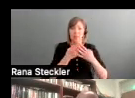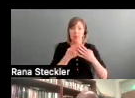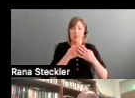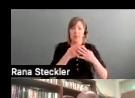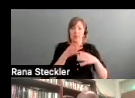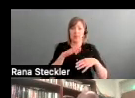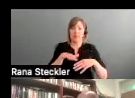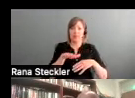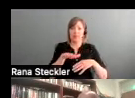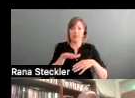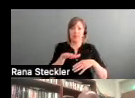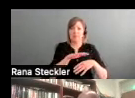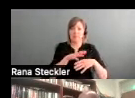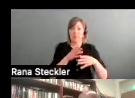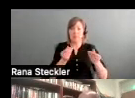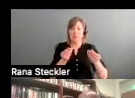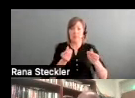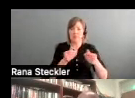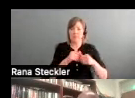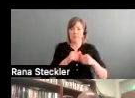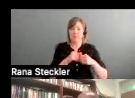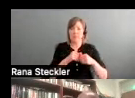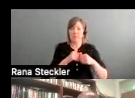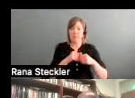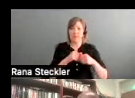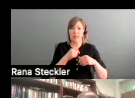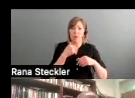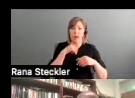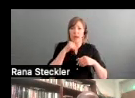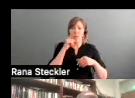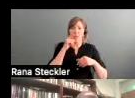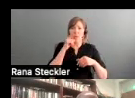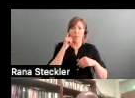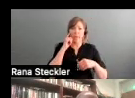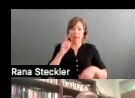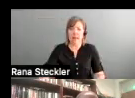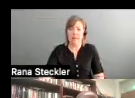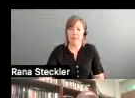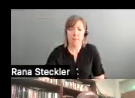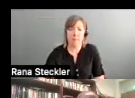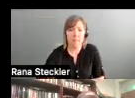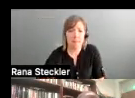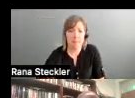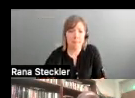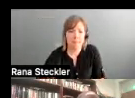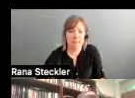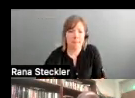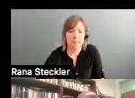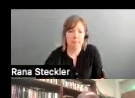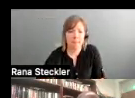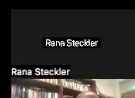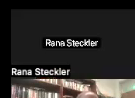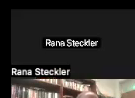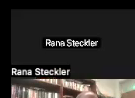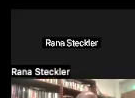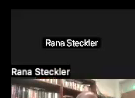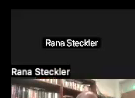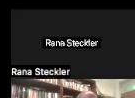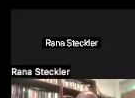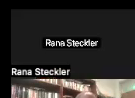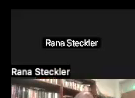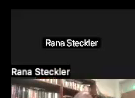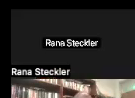courtyard. And so I don't think that it is in any way coincidental that